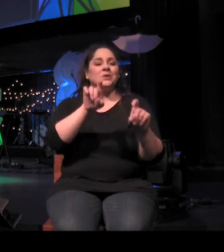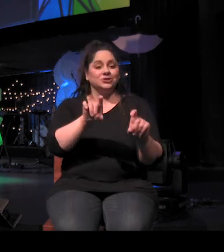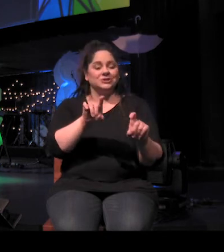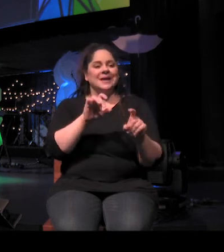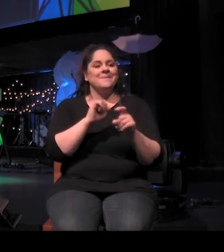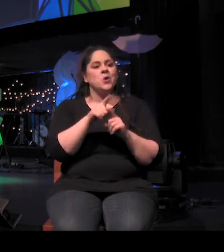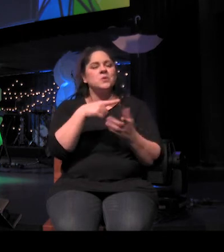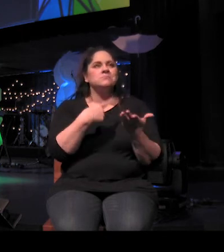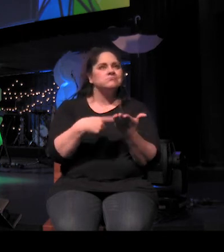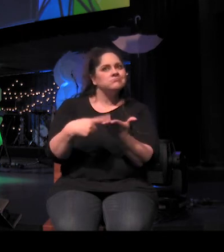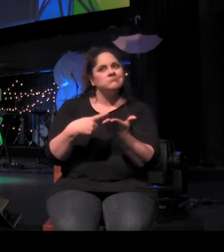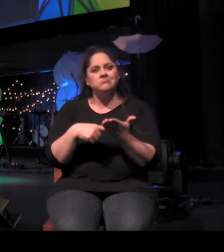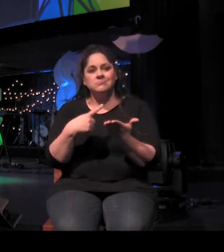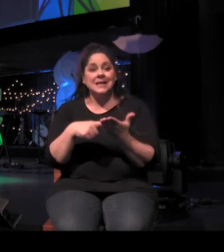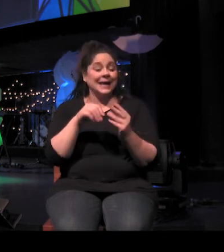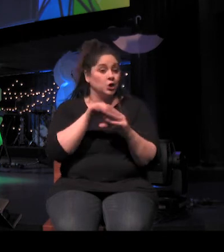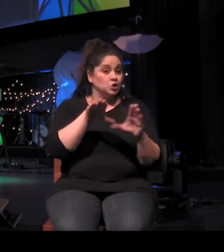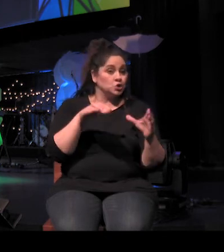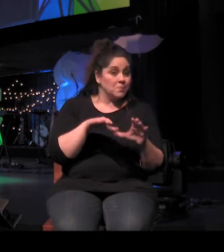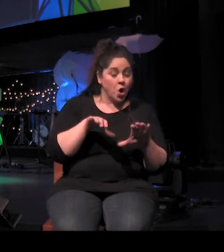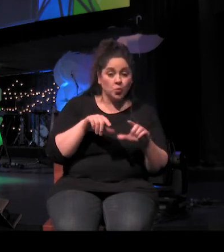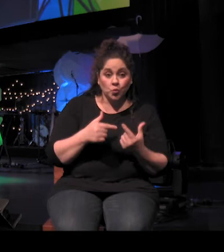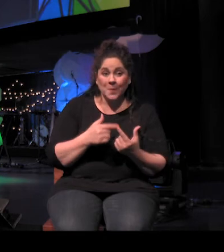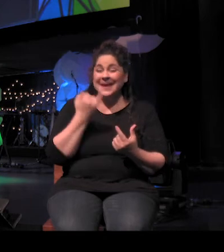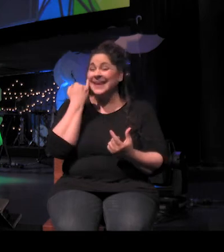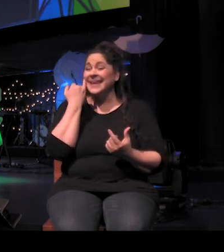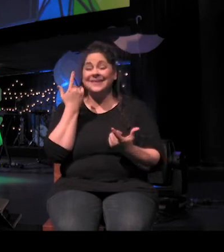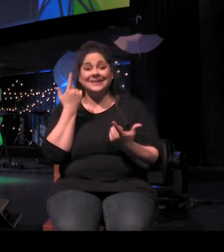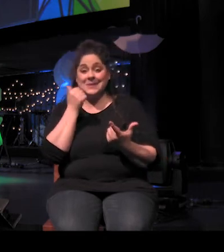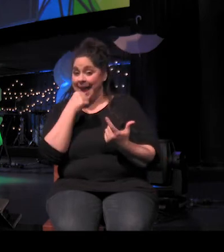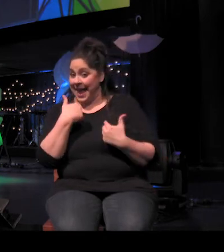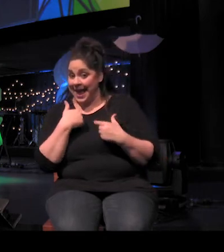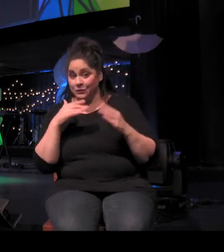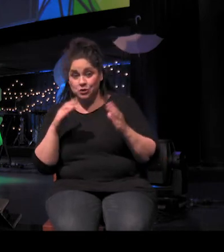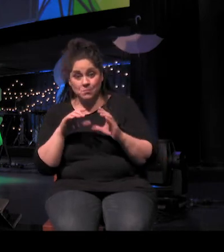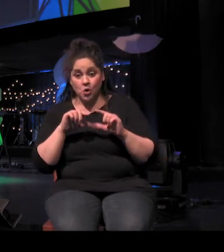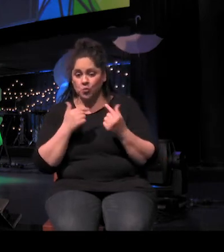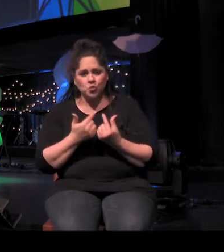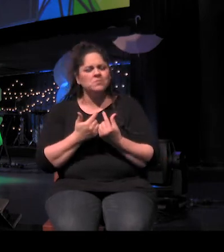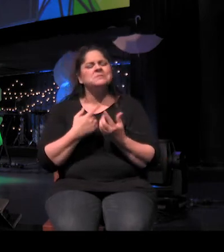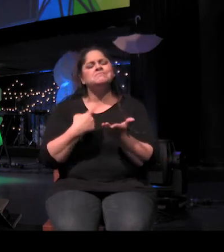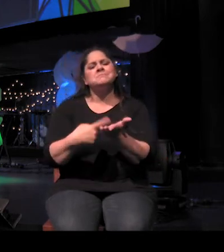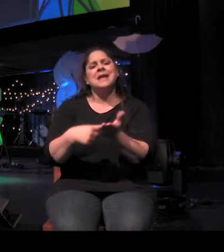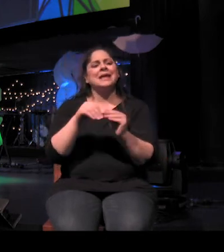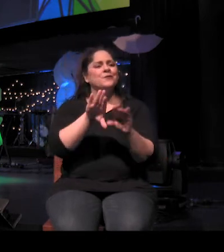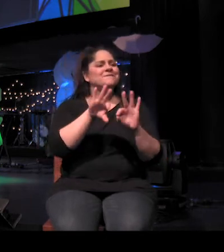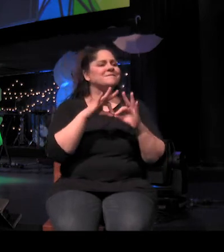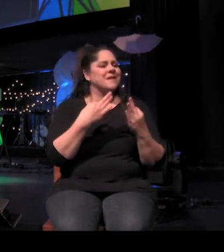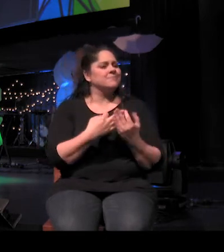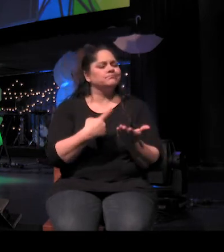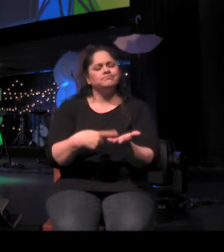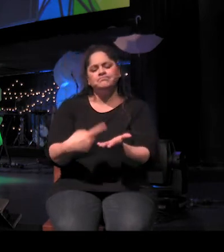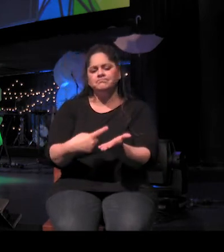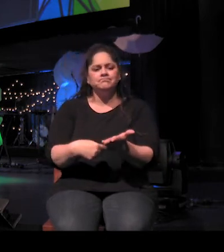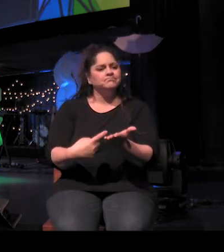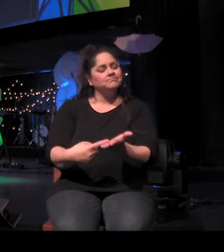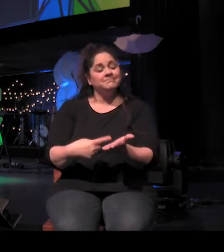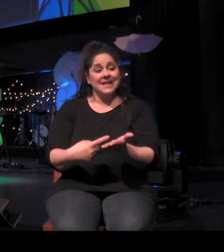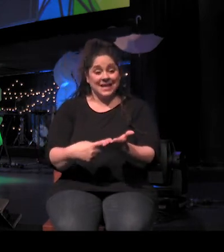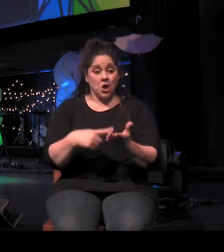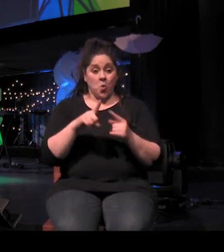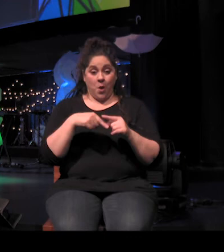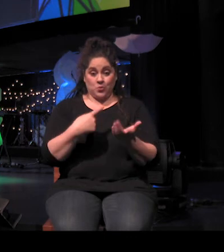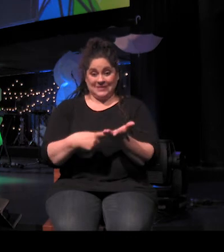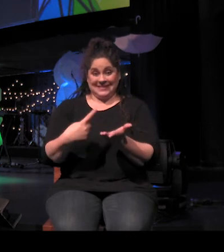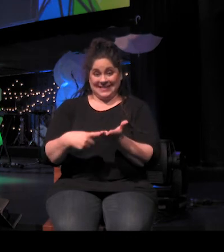group. If you're not in a small group, find someone, a trusted friend. You know, talk about it in your family. But when we discuss God's word,